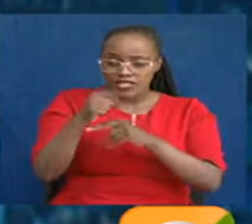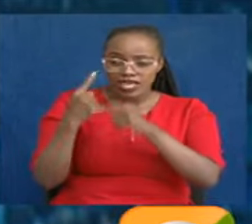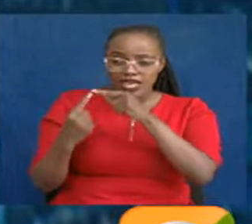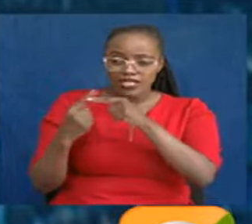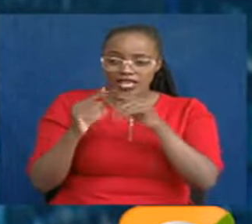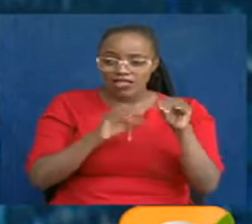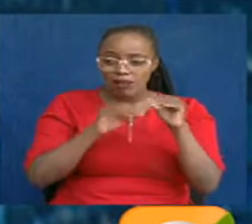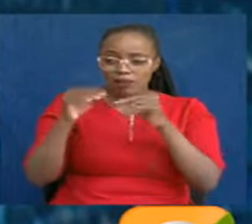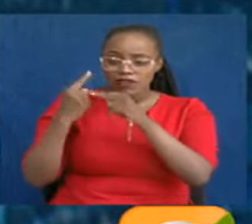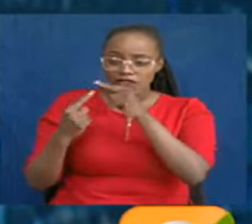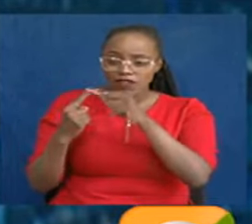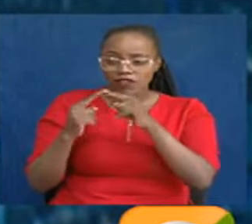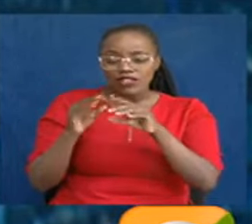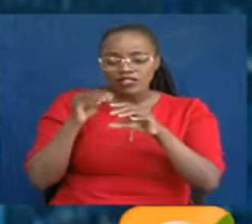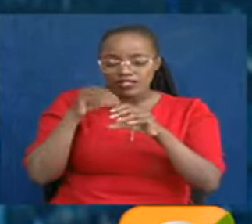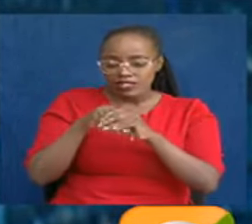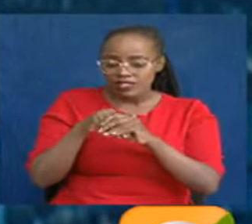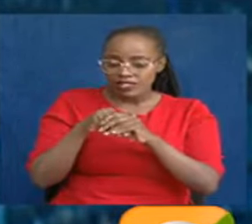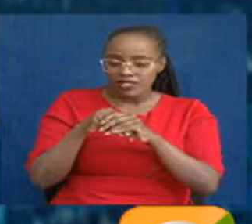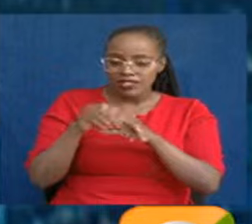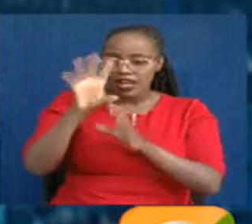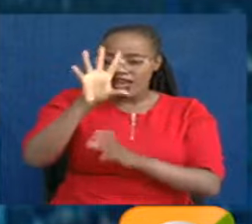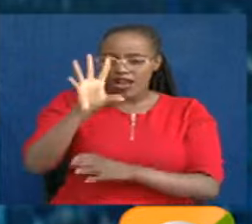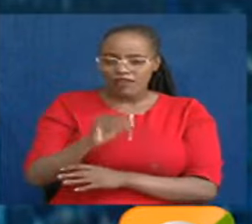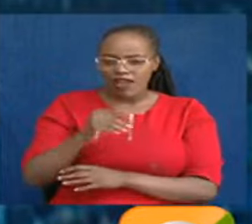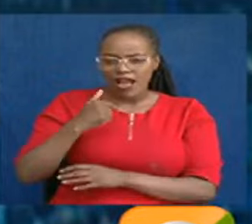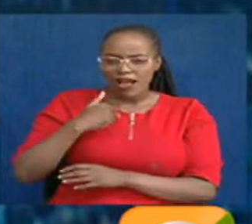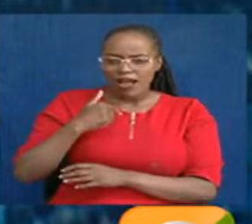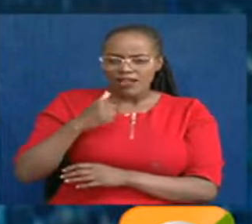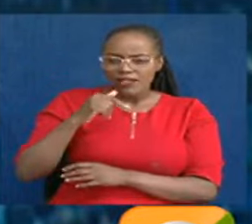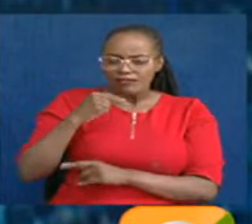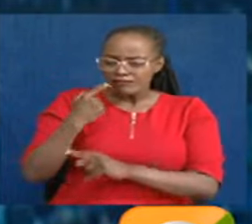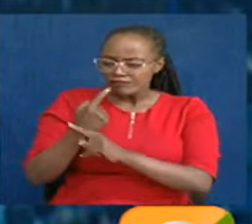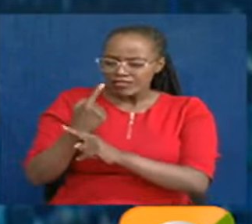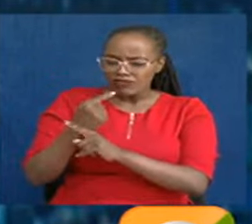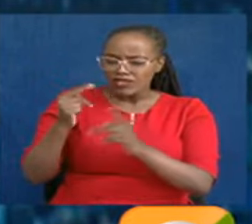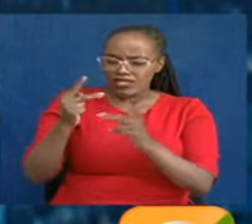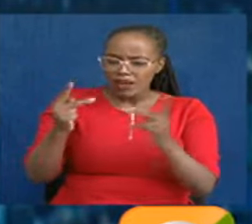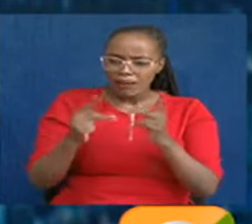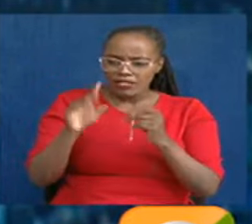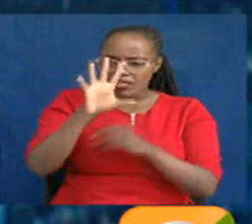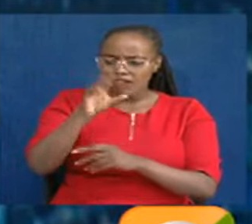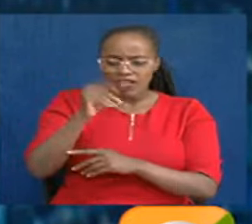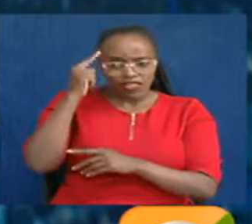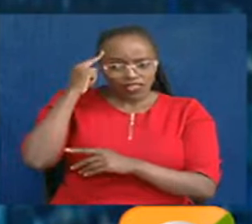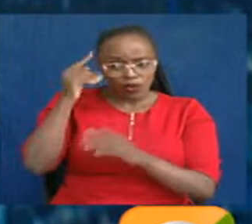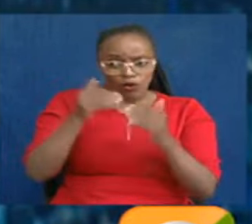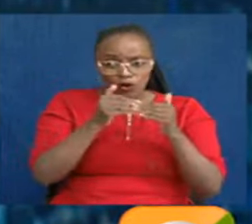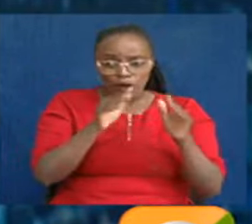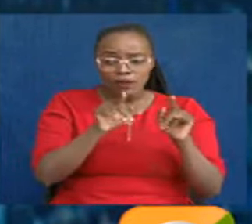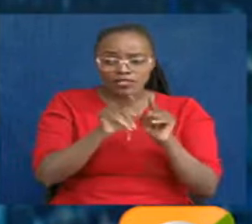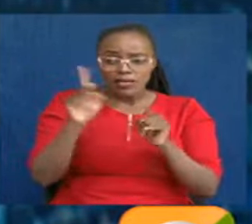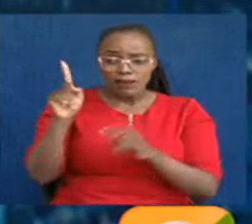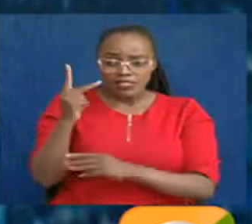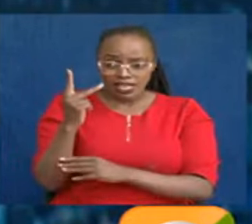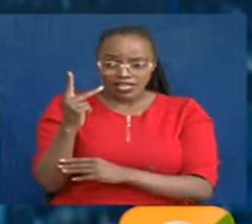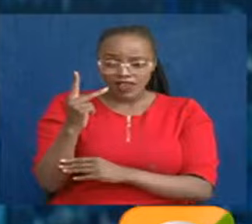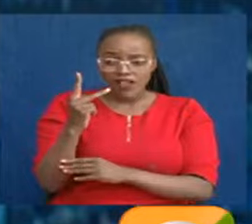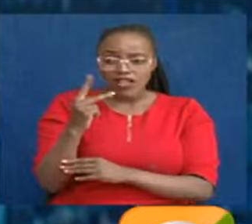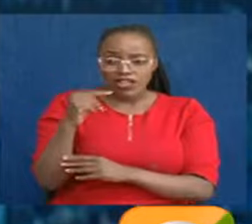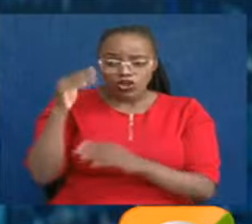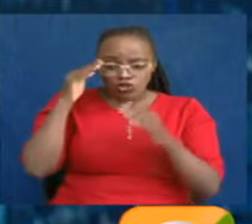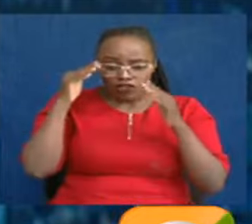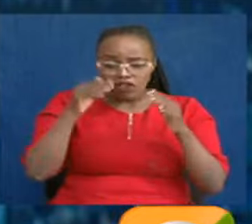experiences to the rest of the continent. I think it's opening a new opportunity for us as Kenya, and look at